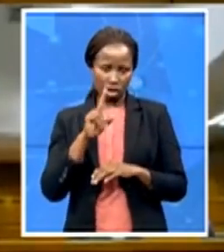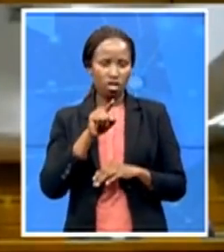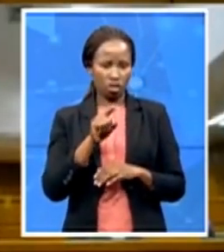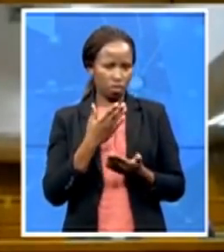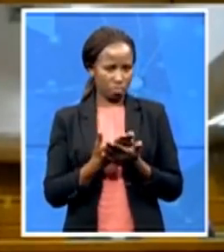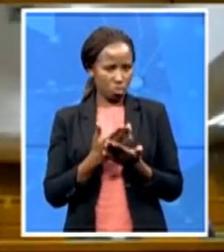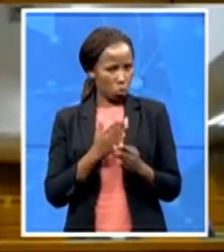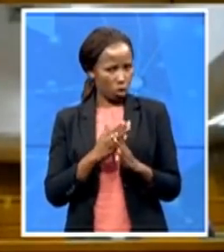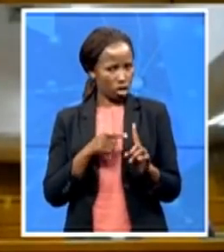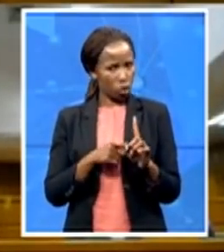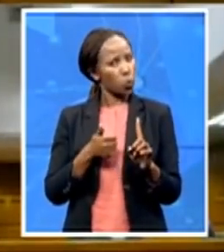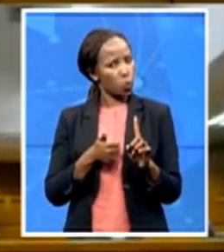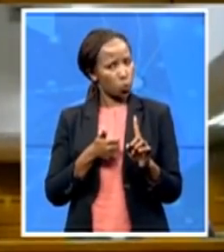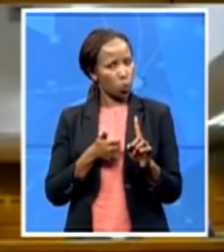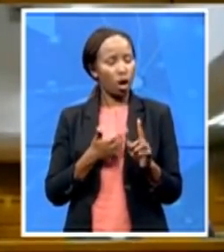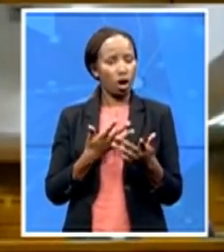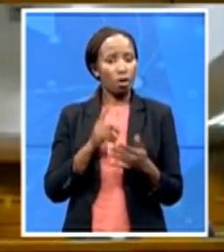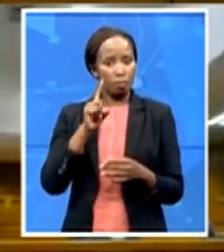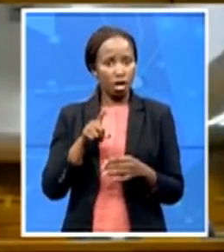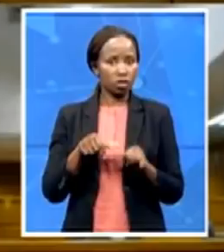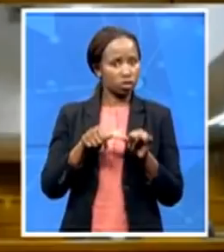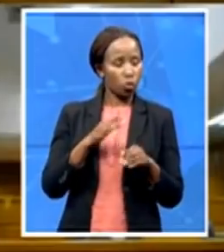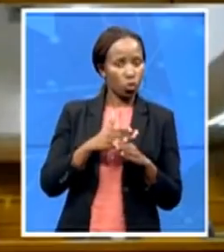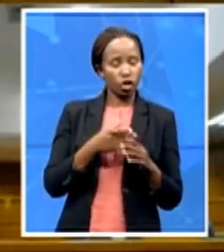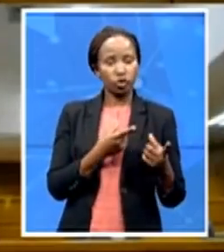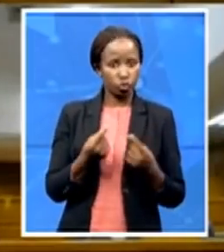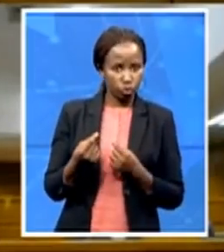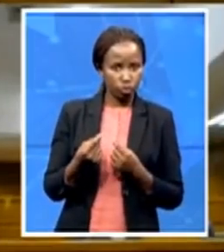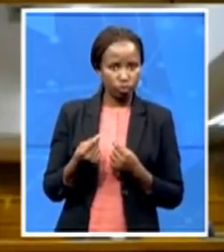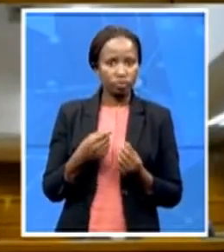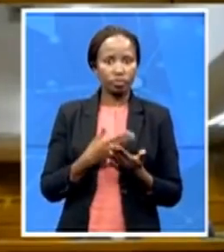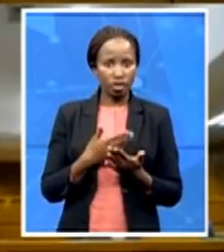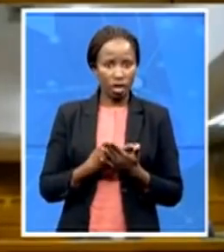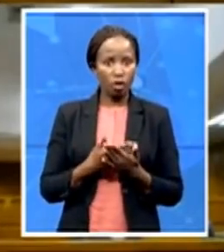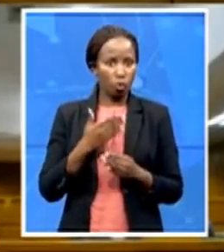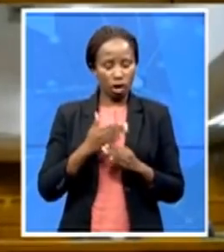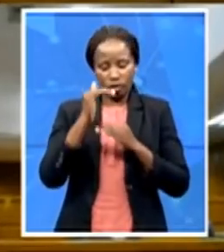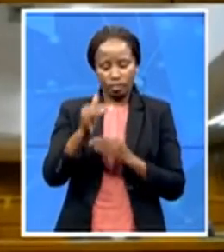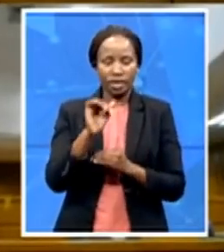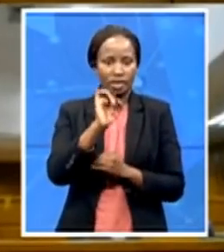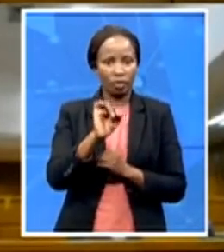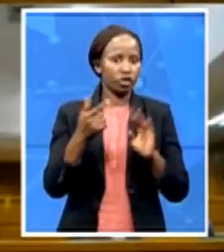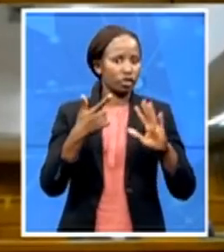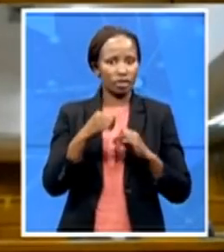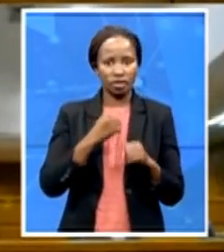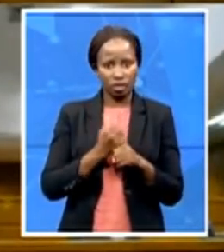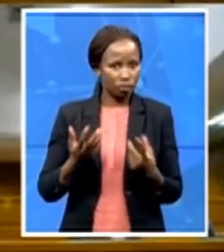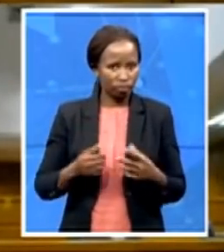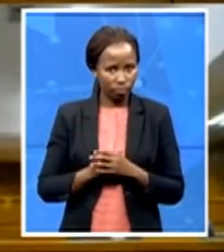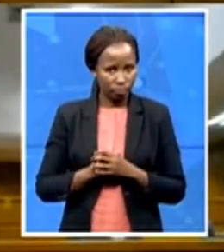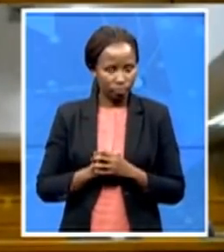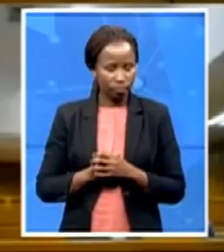doing so for the balance of their term of office, or perhaps for a significant portion of their term, say the next 2